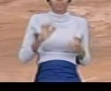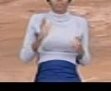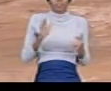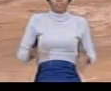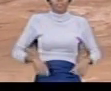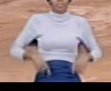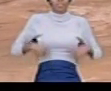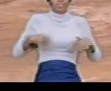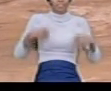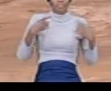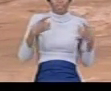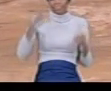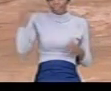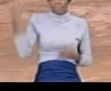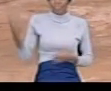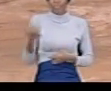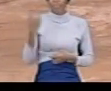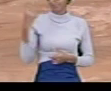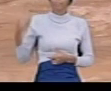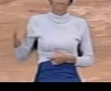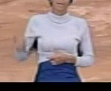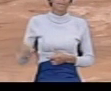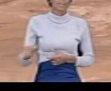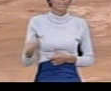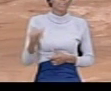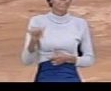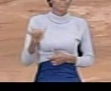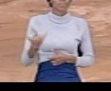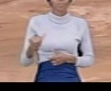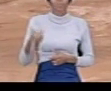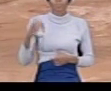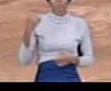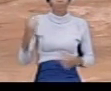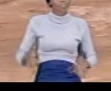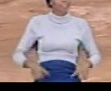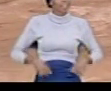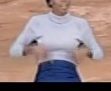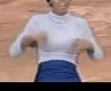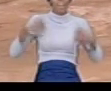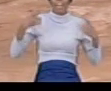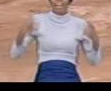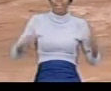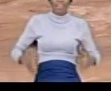Alive forevermore. Sing God.